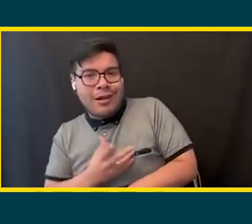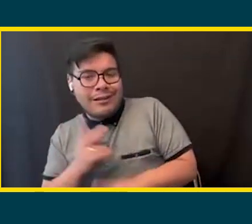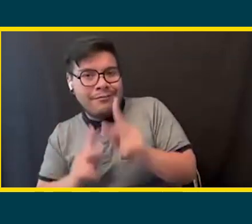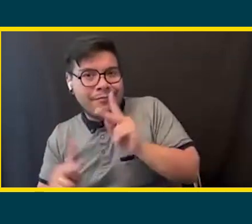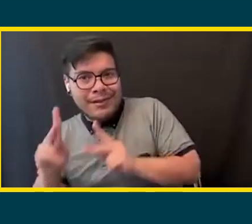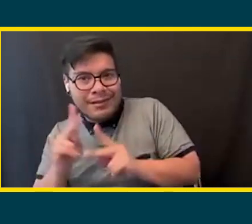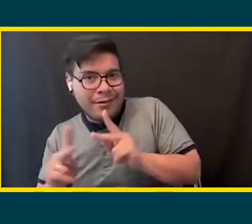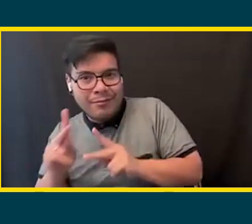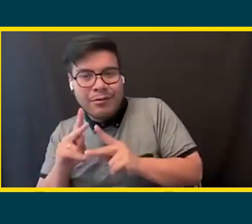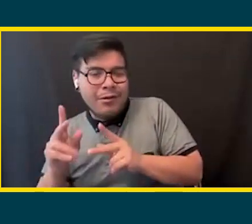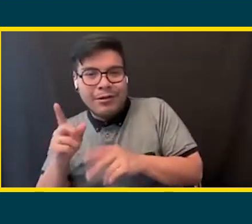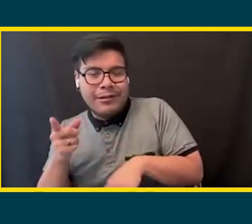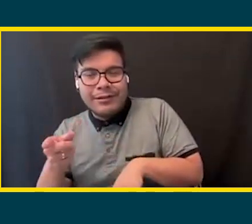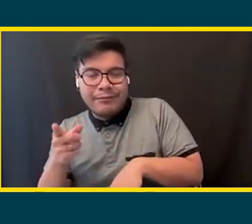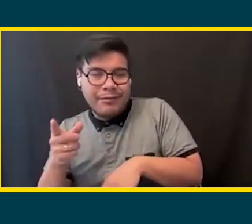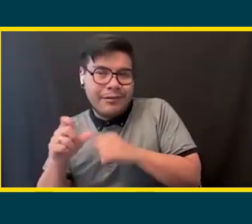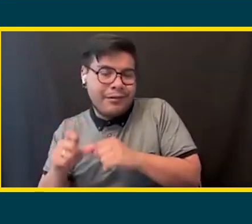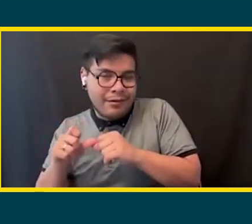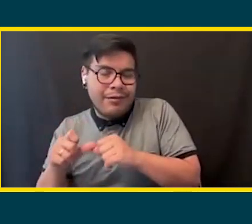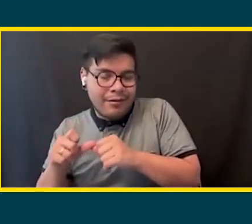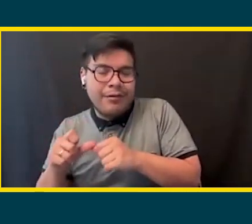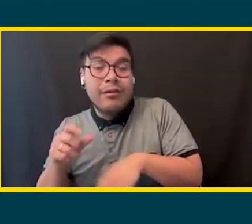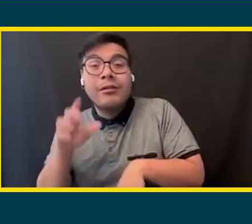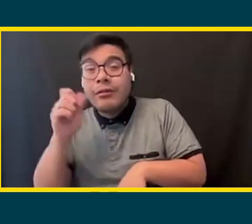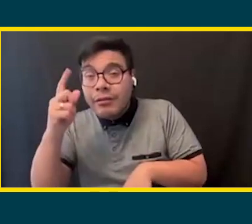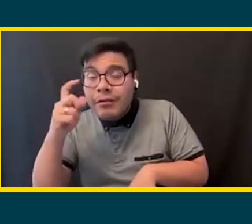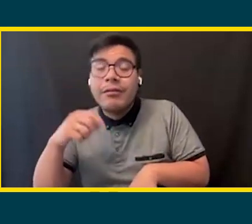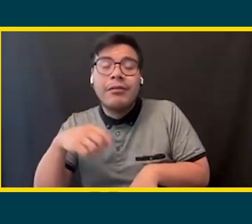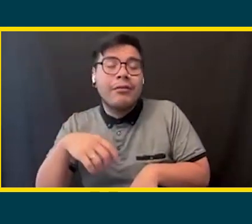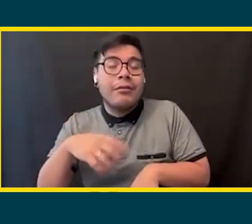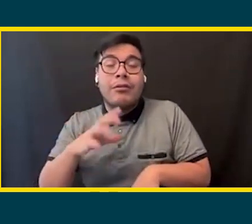been exacerbating. The threat to trans joy is